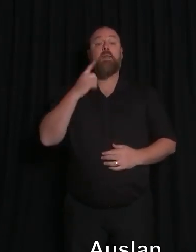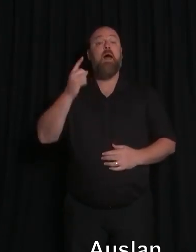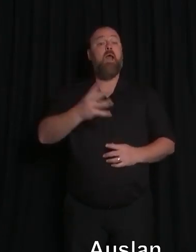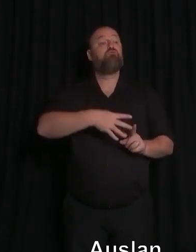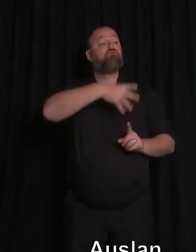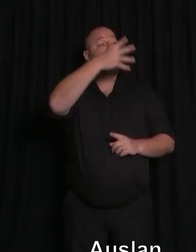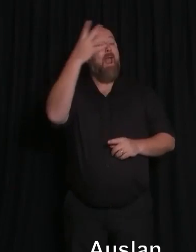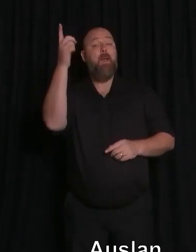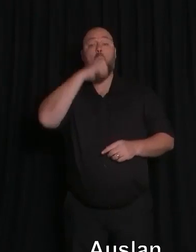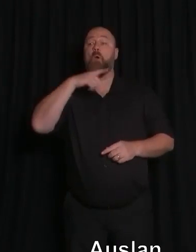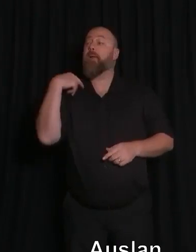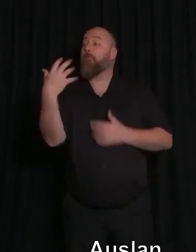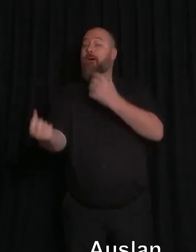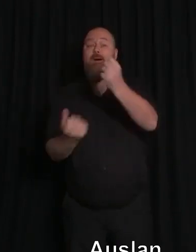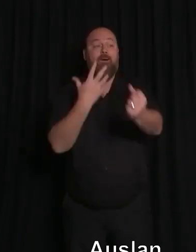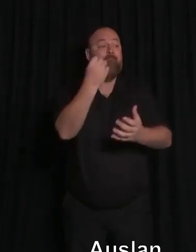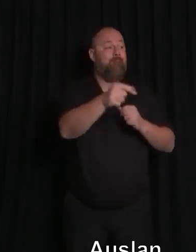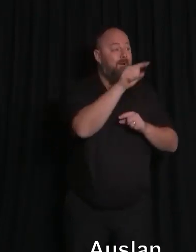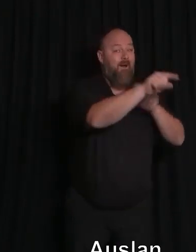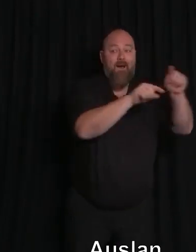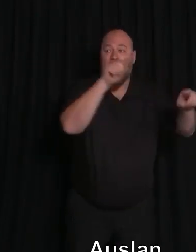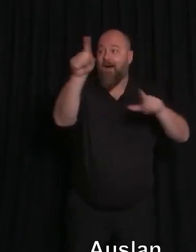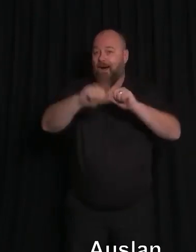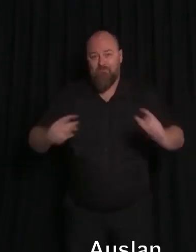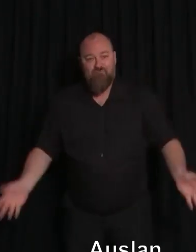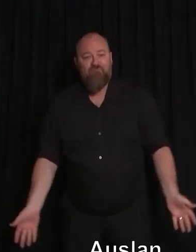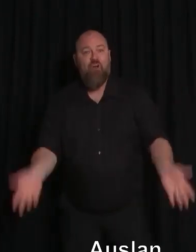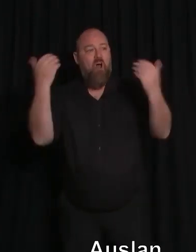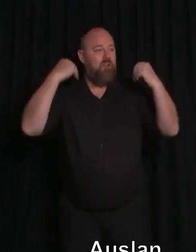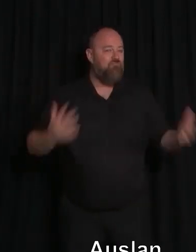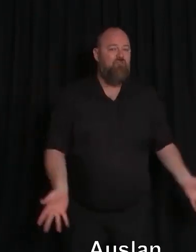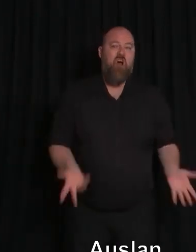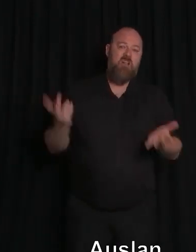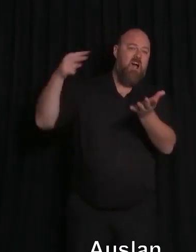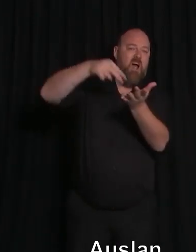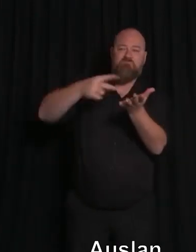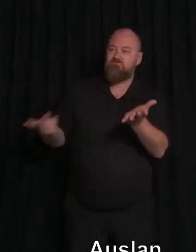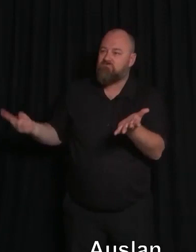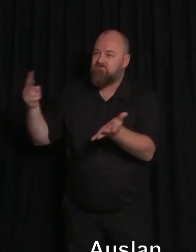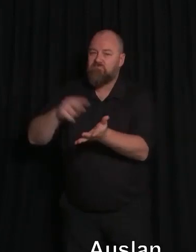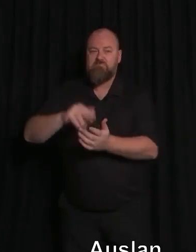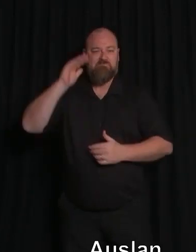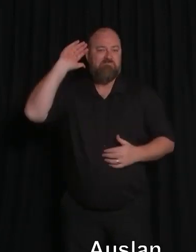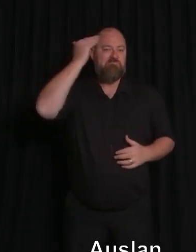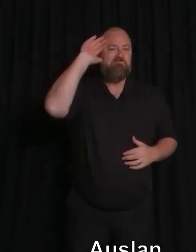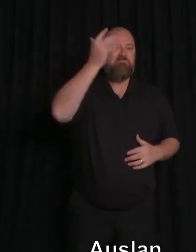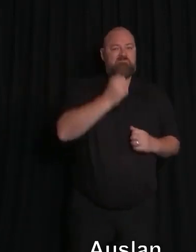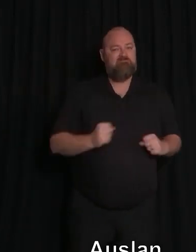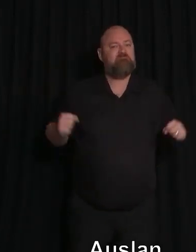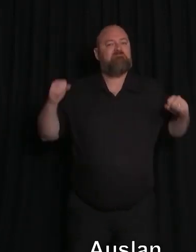peoples everywhere, rise up, stay strong.